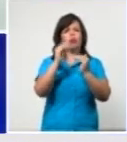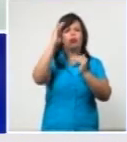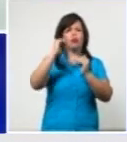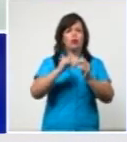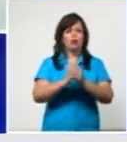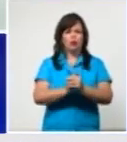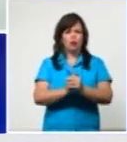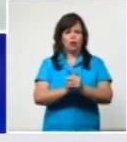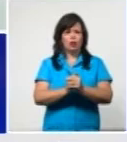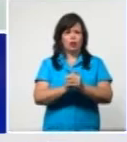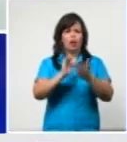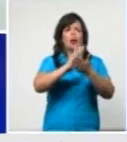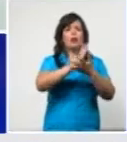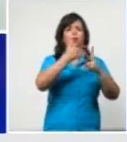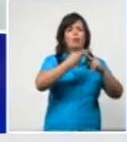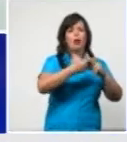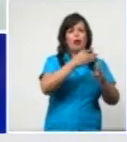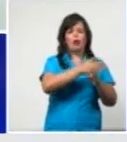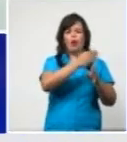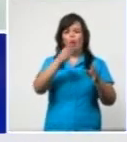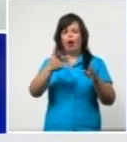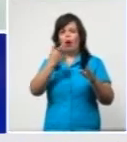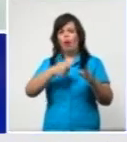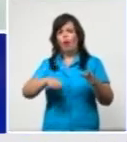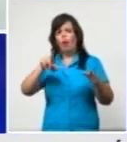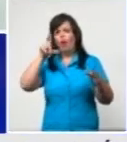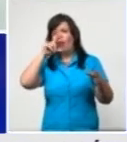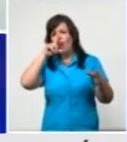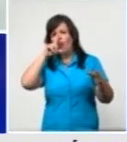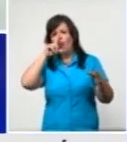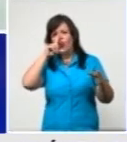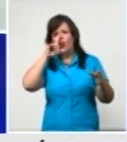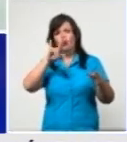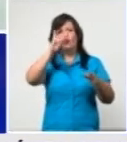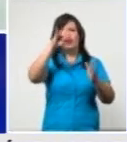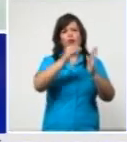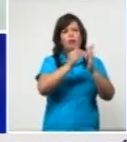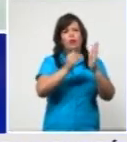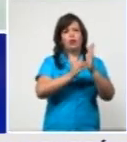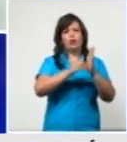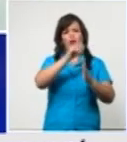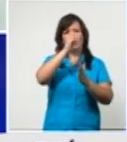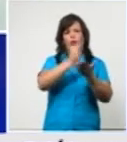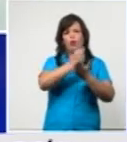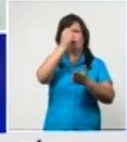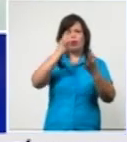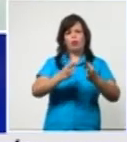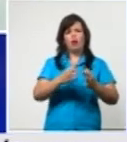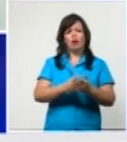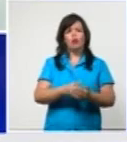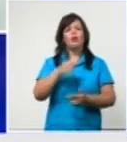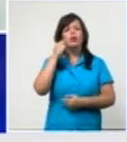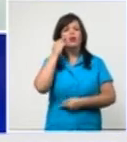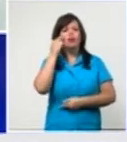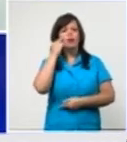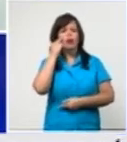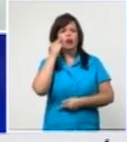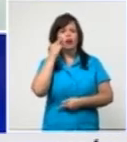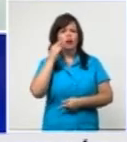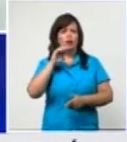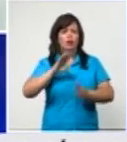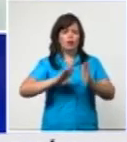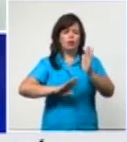that so that we can understand its magnitude, its complexity, and how difficult it